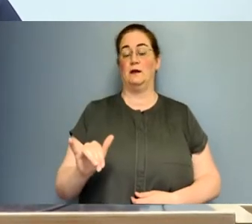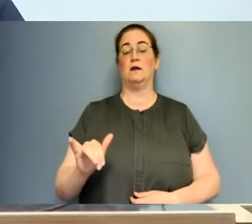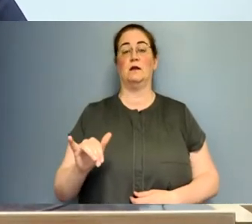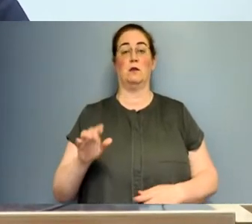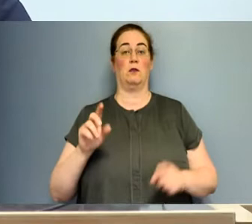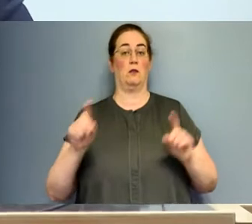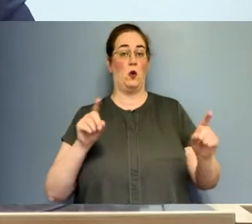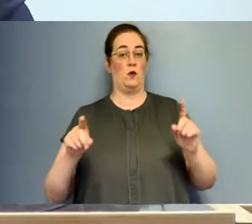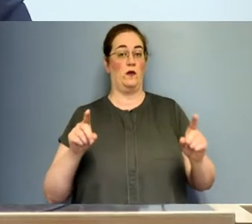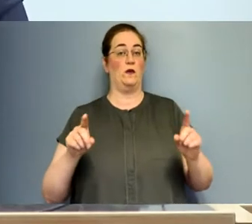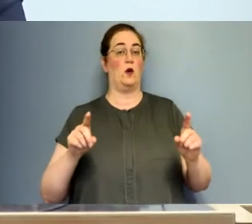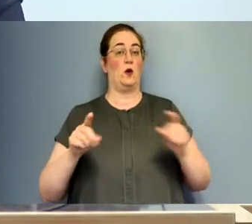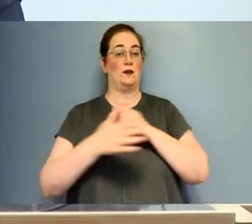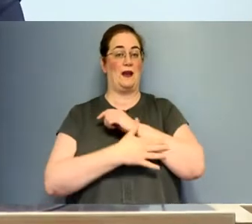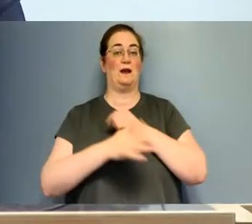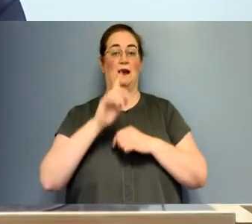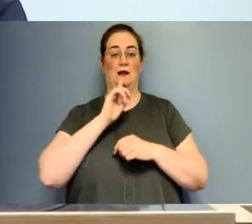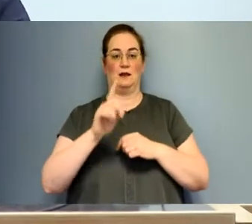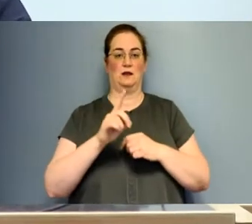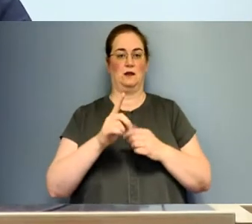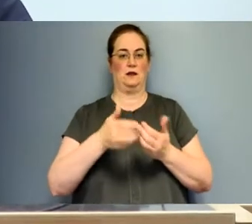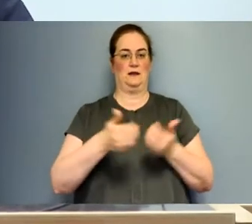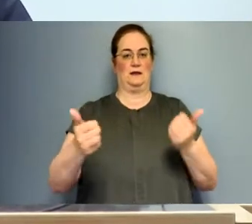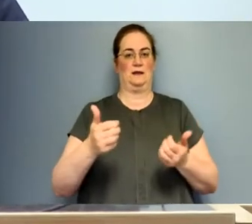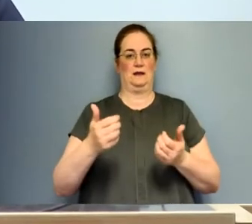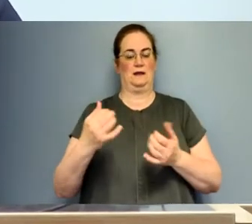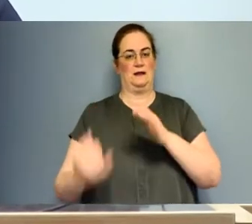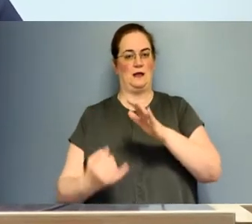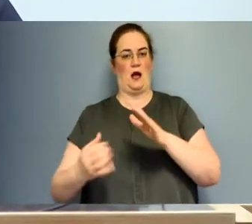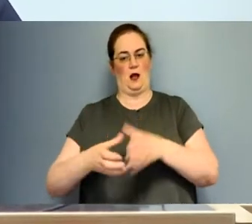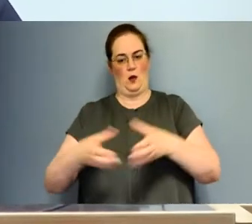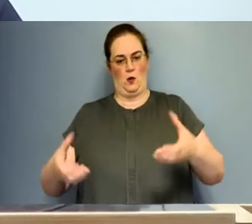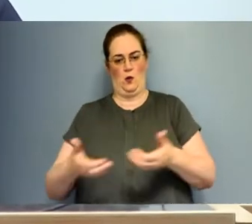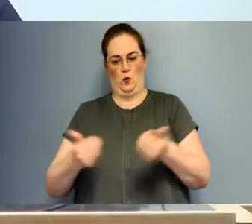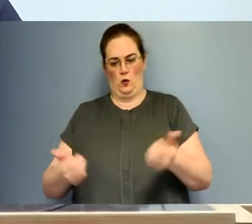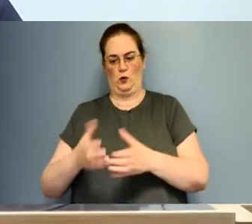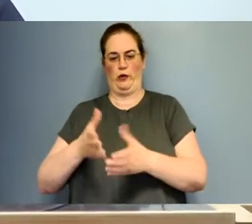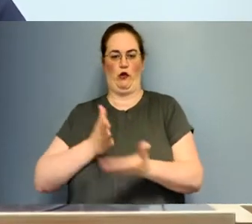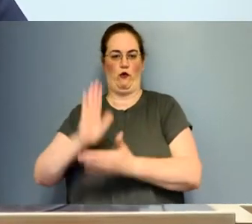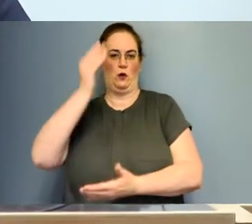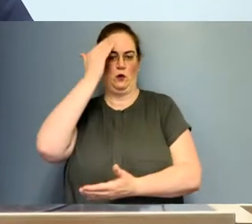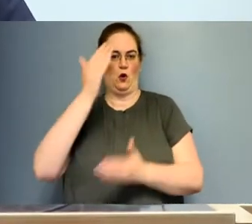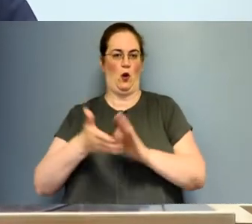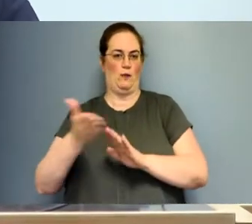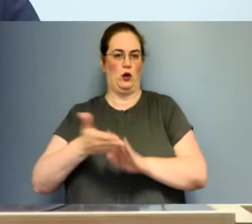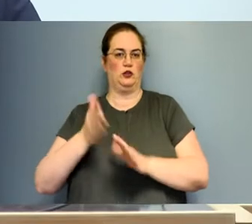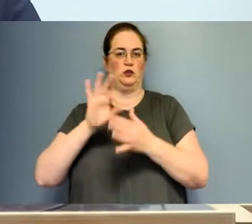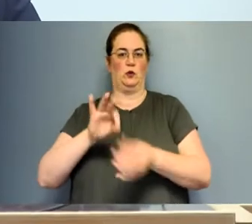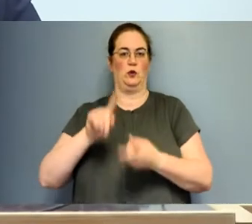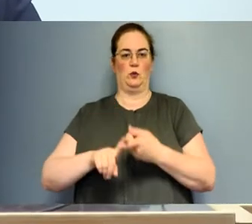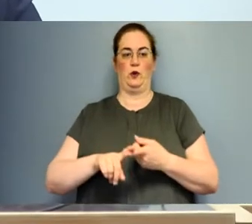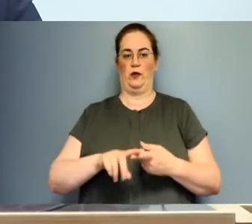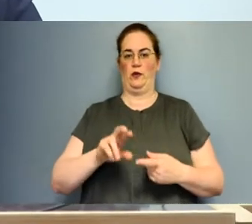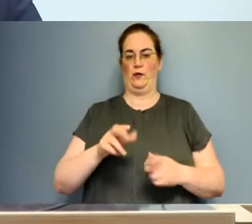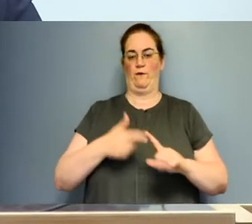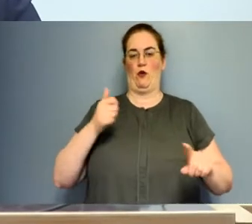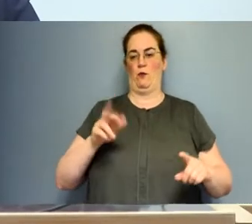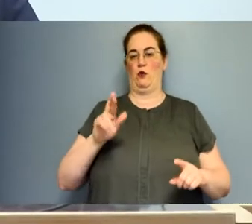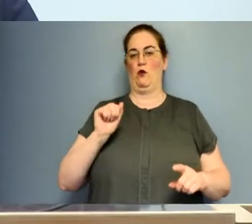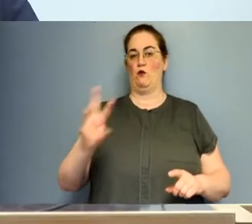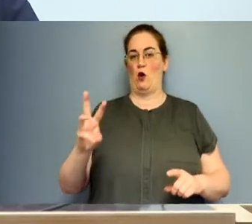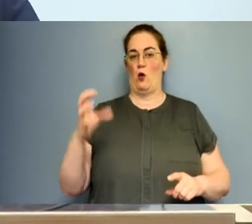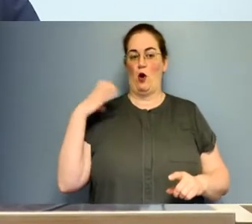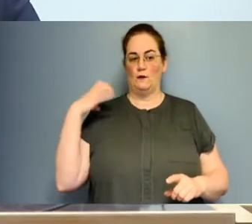had essentially siloed their right to know operations, both with respect to the row officers and certainly in the